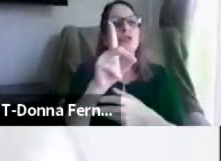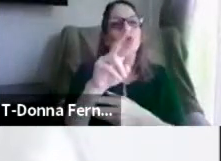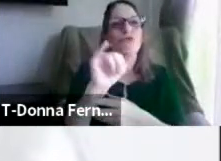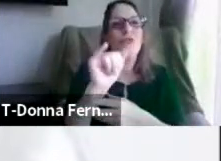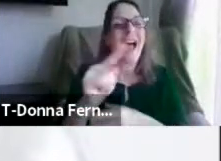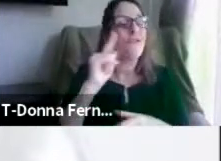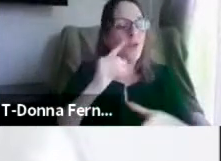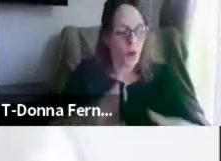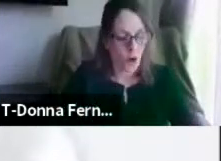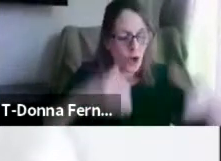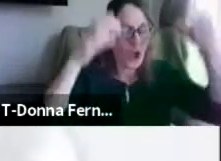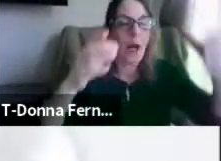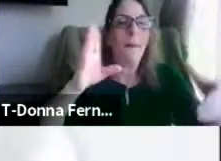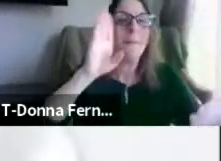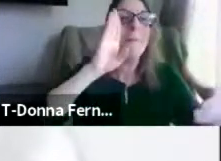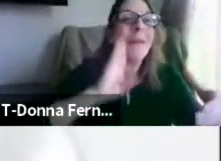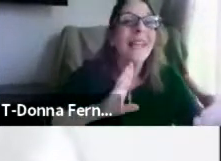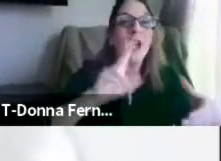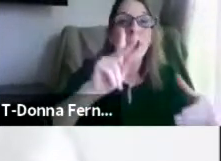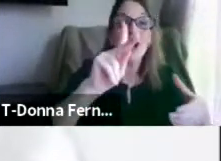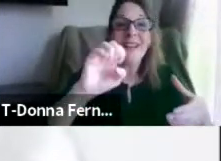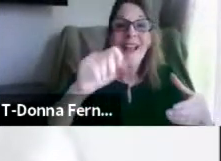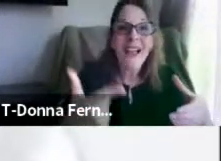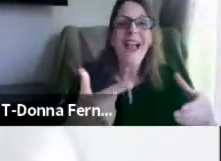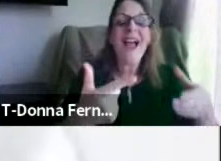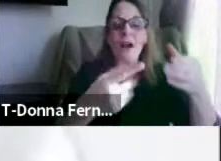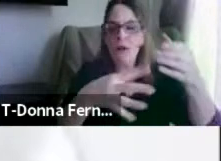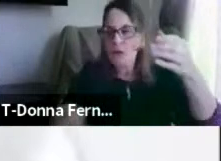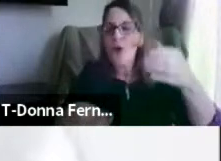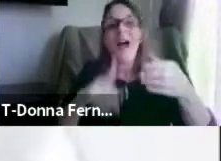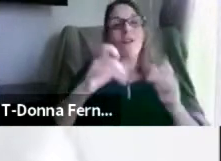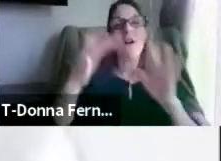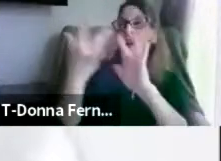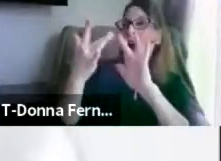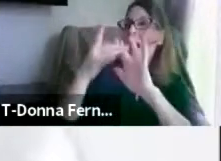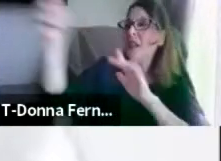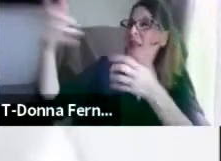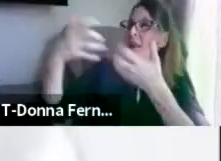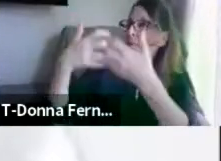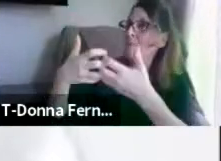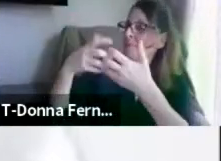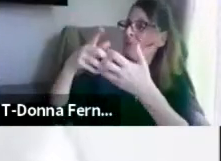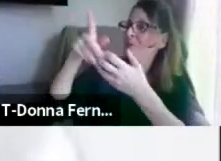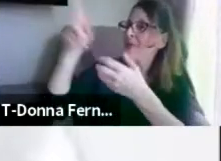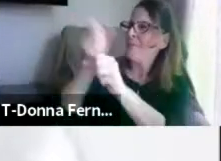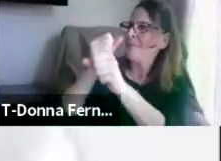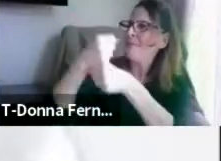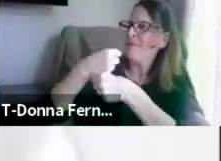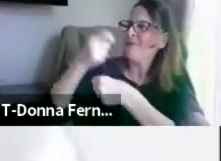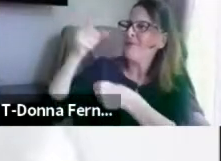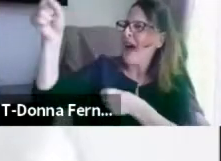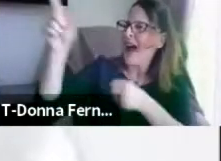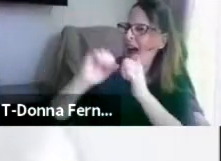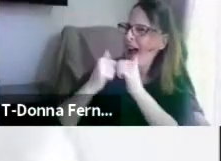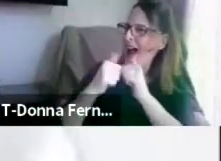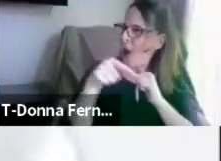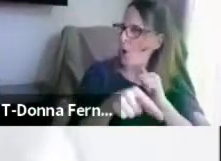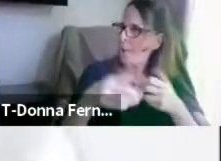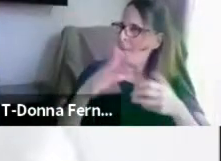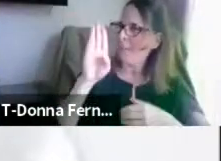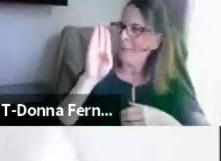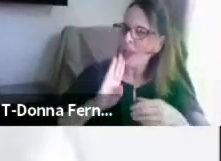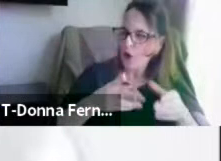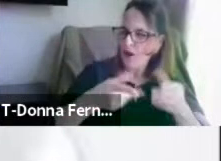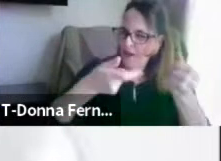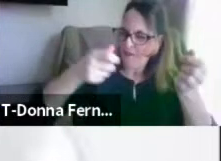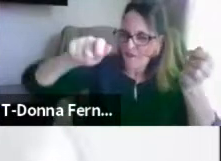beer kegs. This may be something that you want to contact your distributor for to see if they have any kind of input on how to